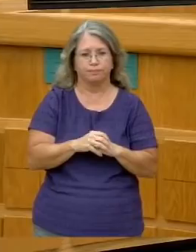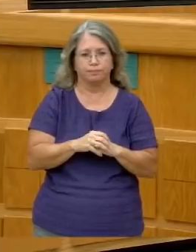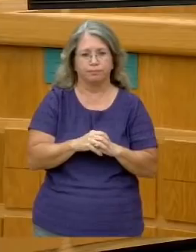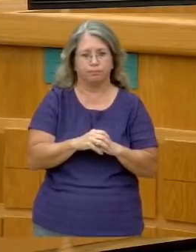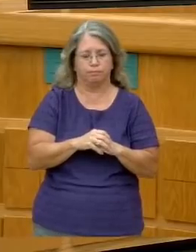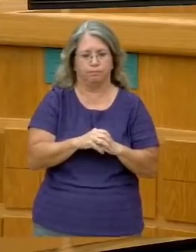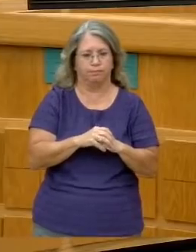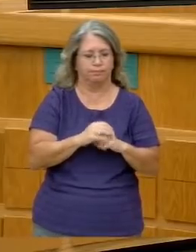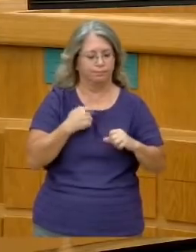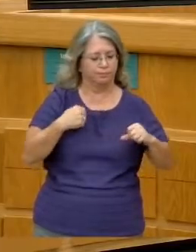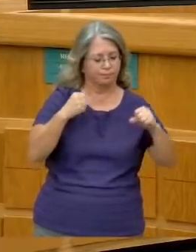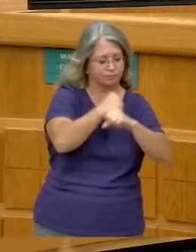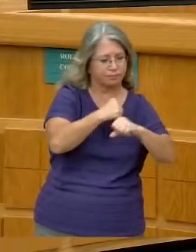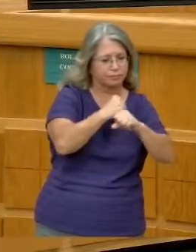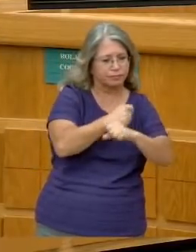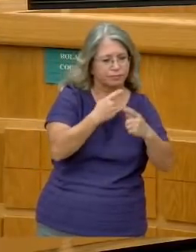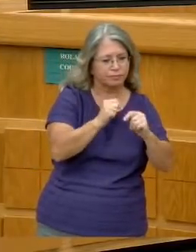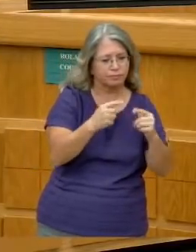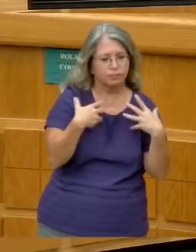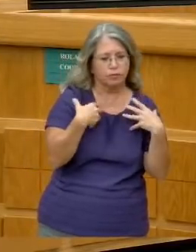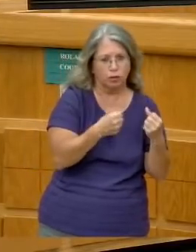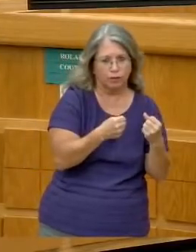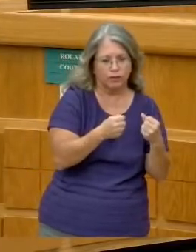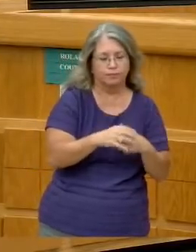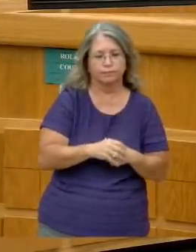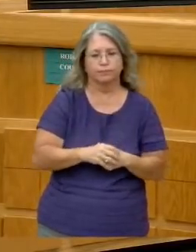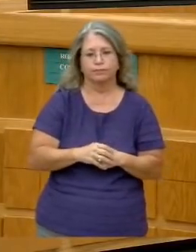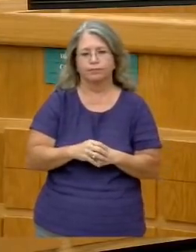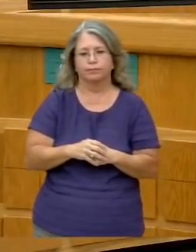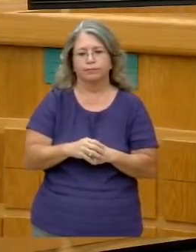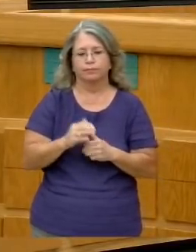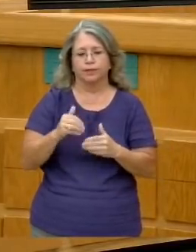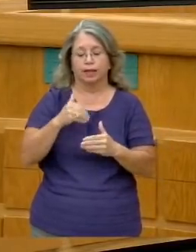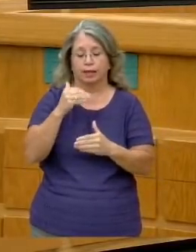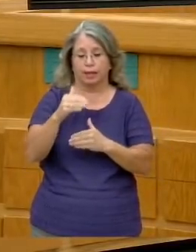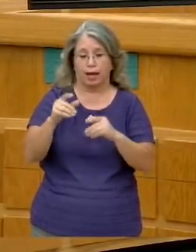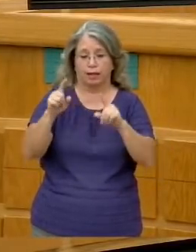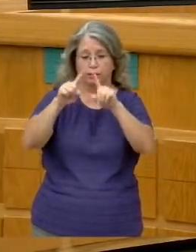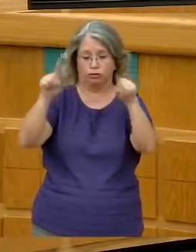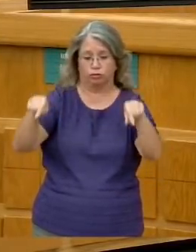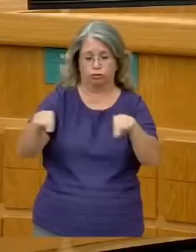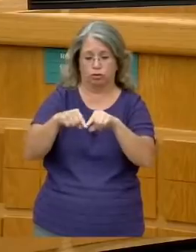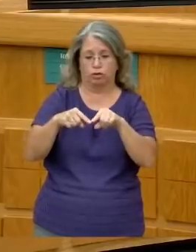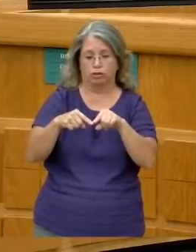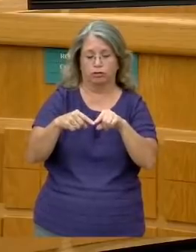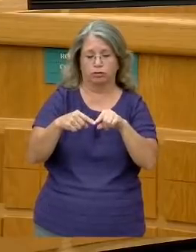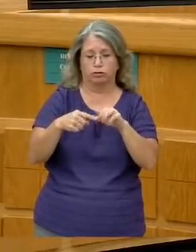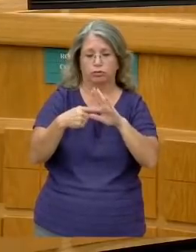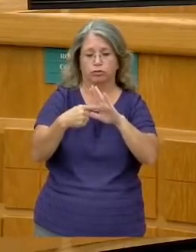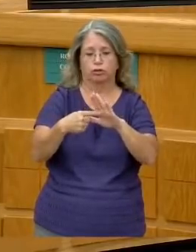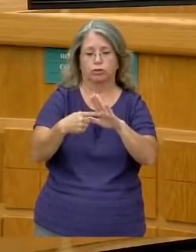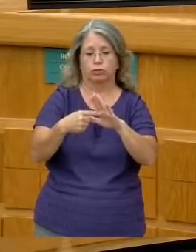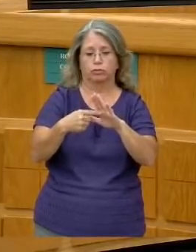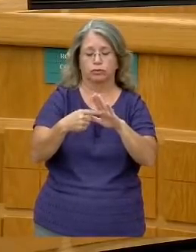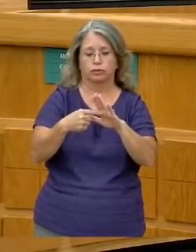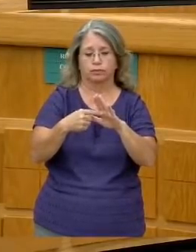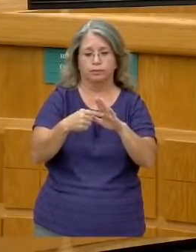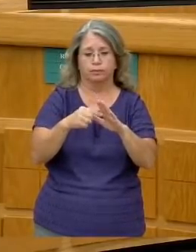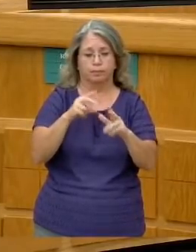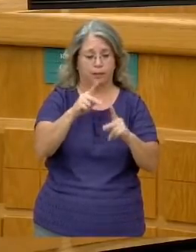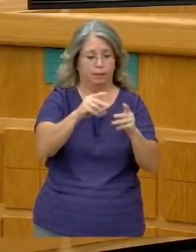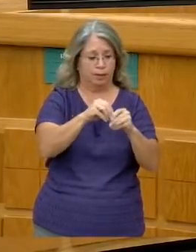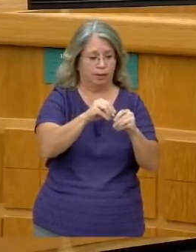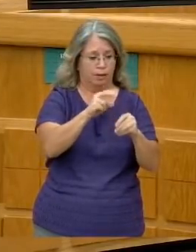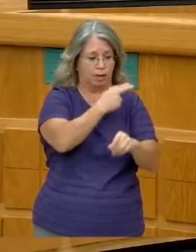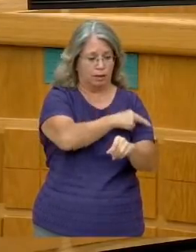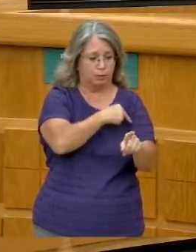from COVID-19. Our next chart shows of those persons in the hospital, 106 are